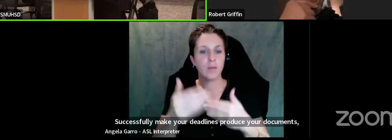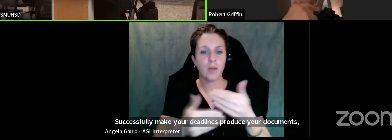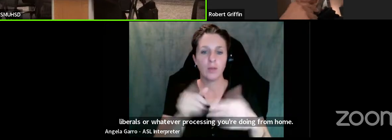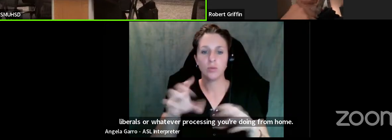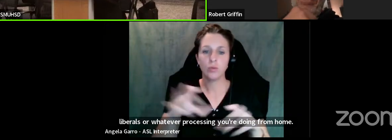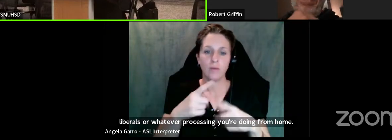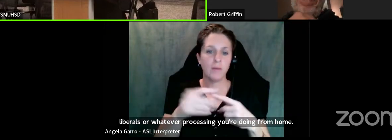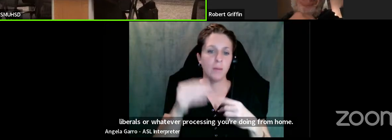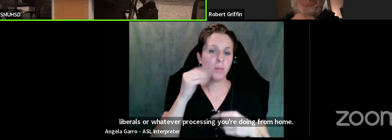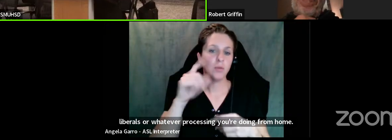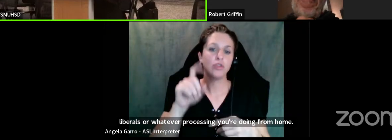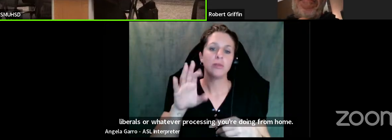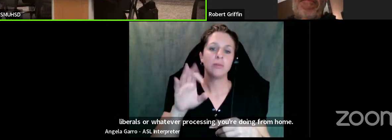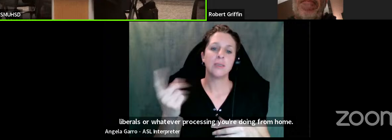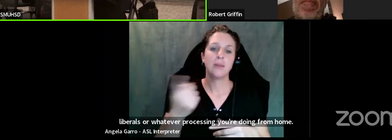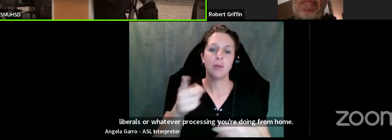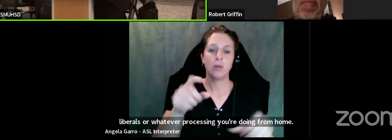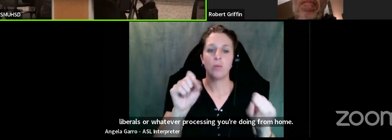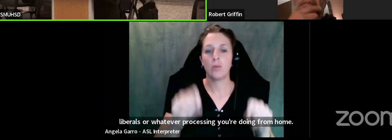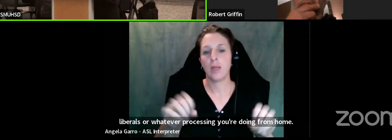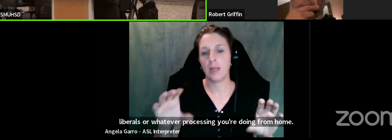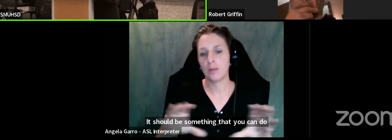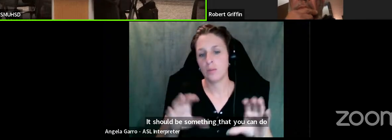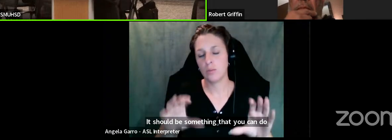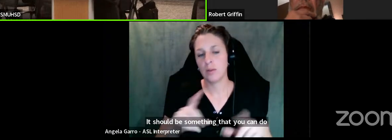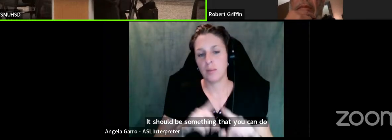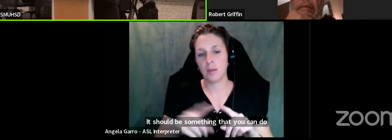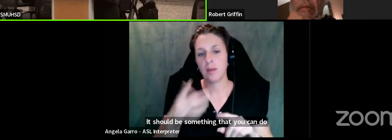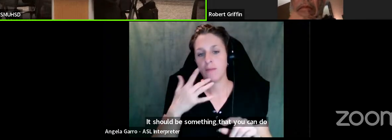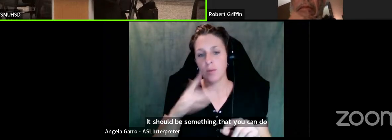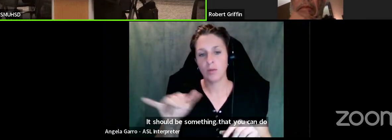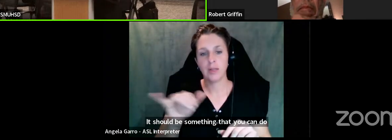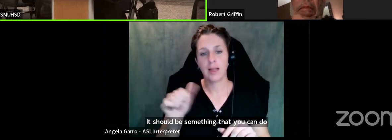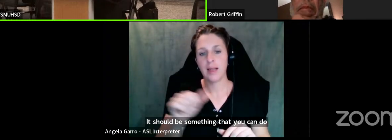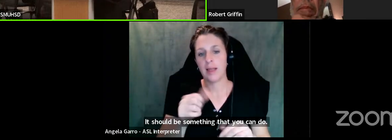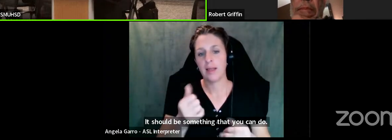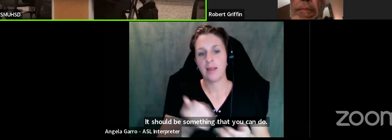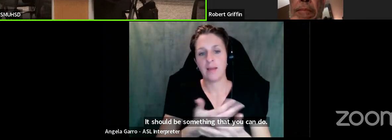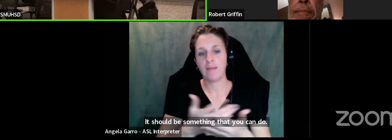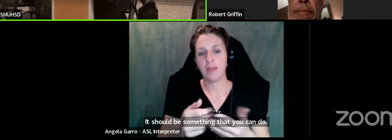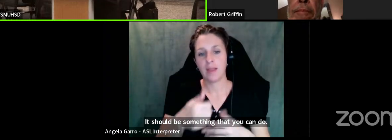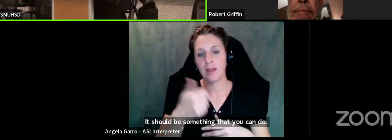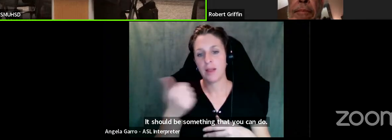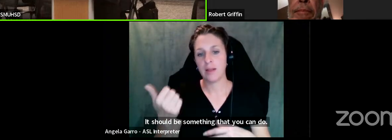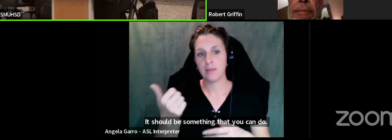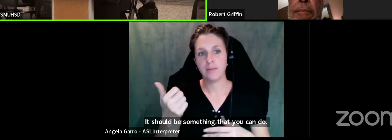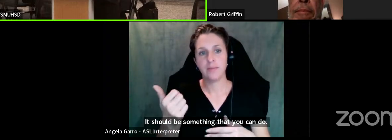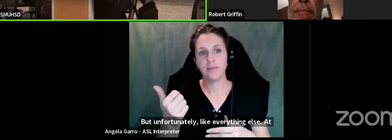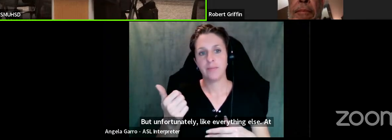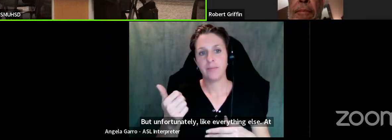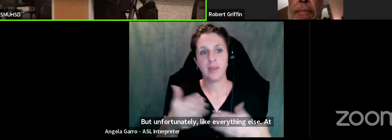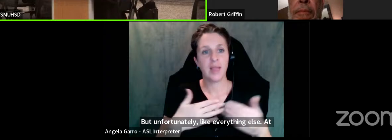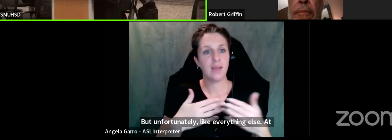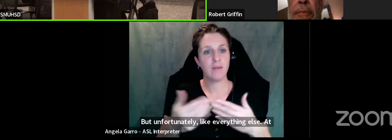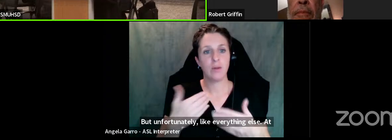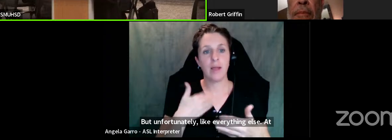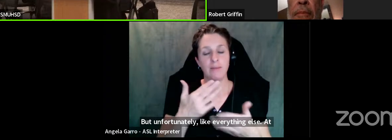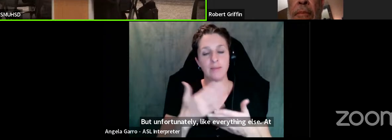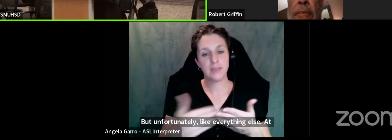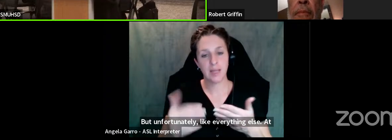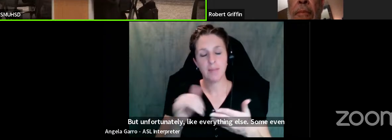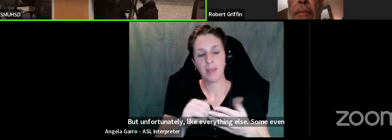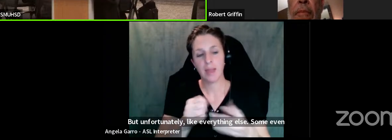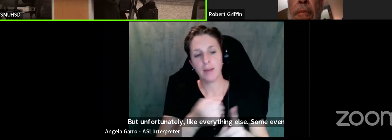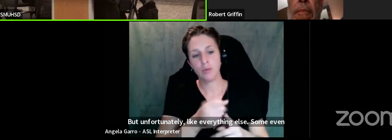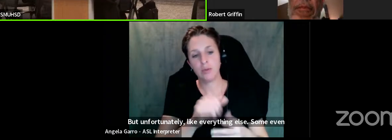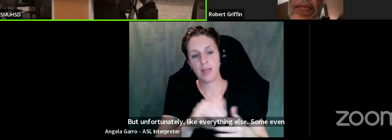should be something that you can do. But unfortunately, like everything else, even though there's some that abuse the privilege,